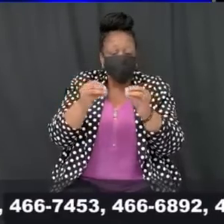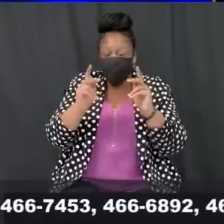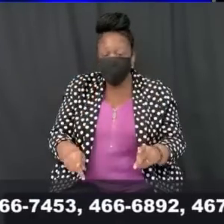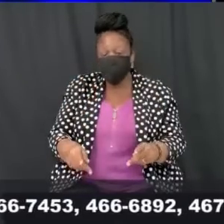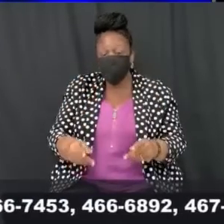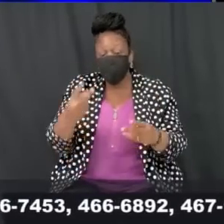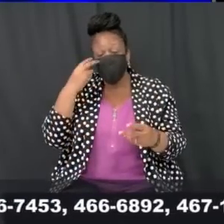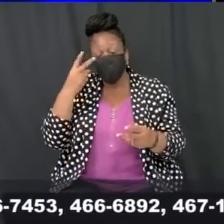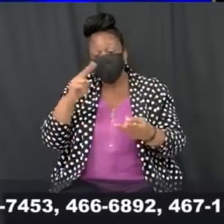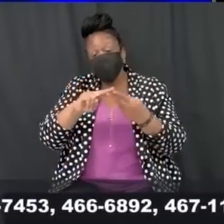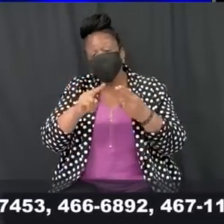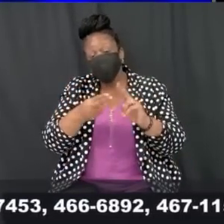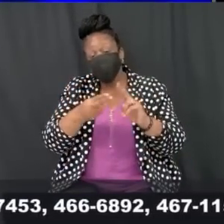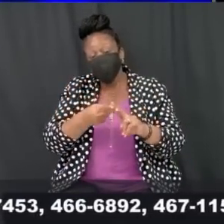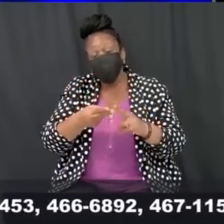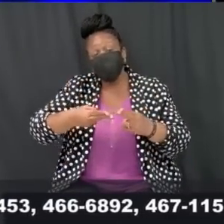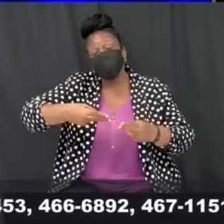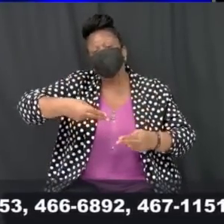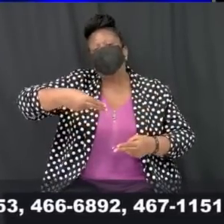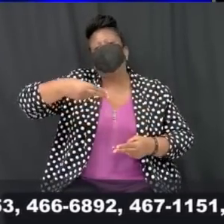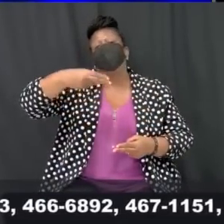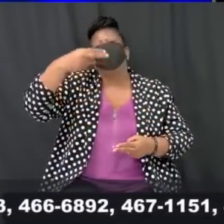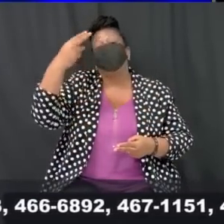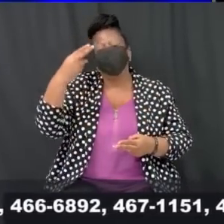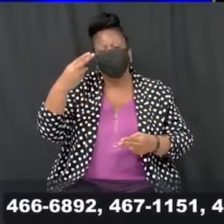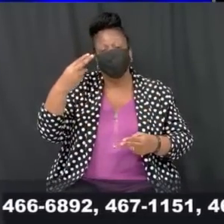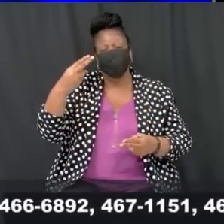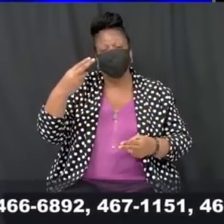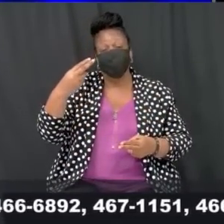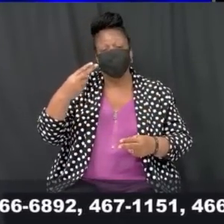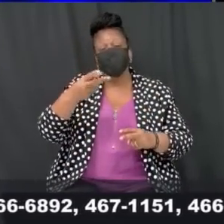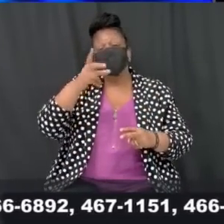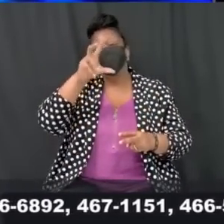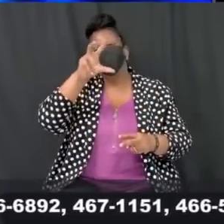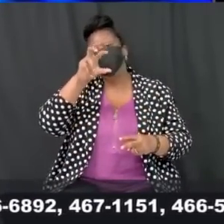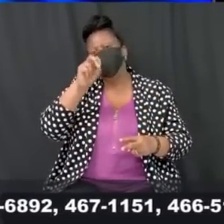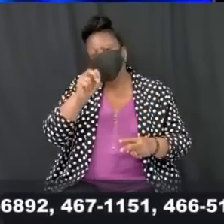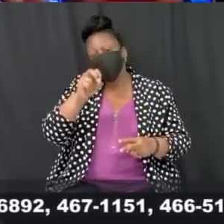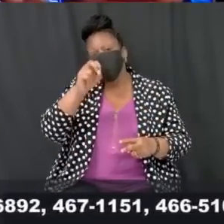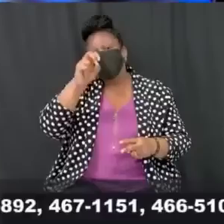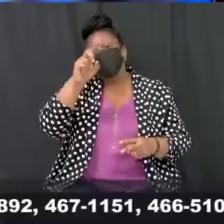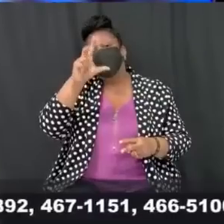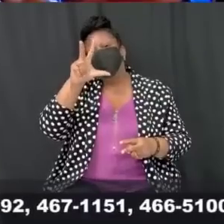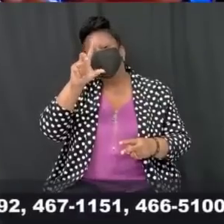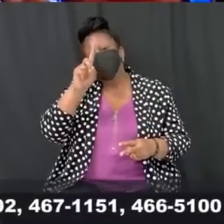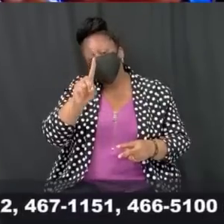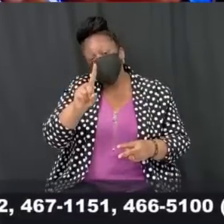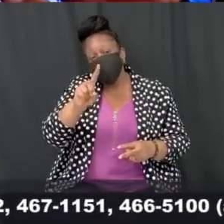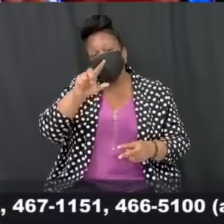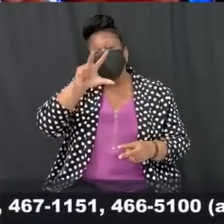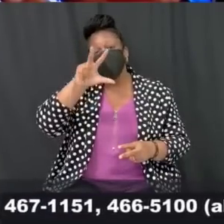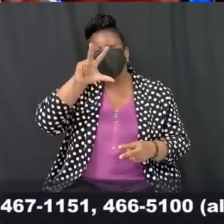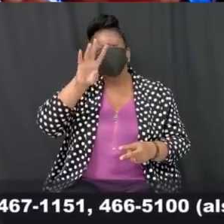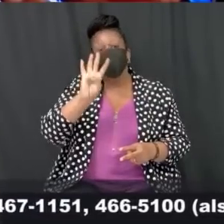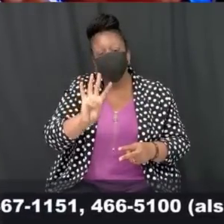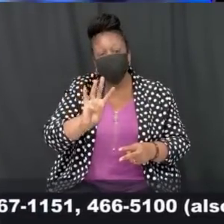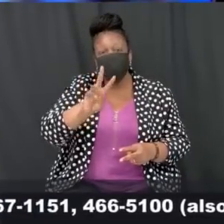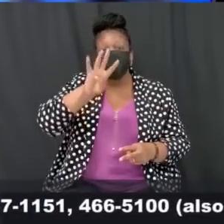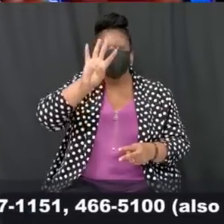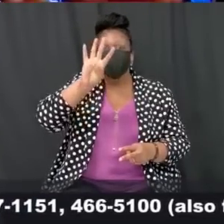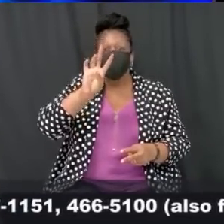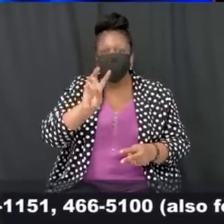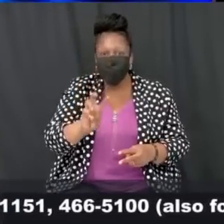and wide lockdowns, and that is not something that is off the table, but it will be the last option that will